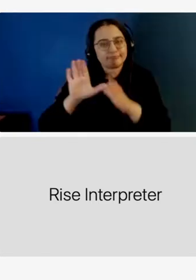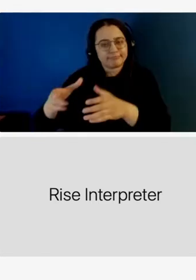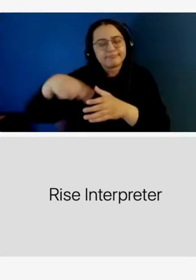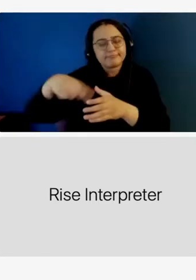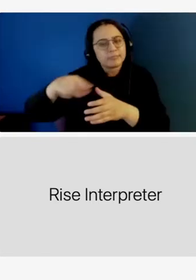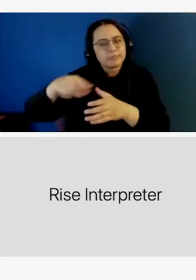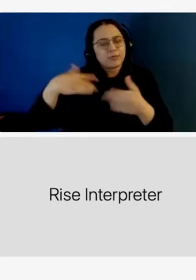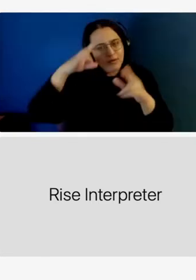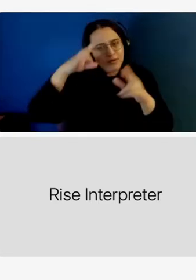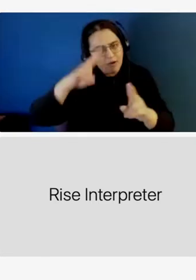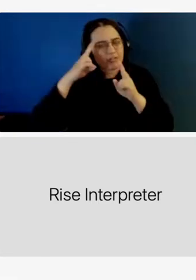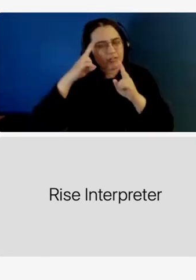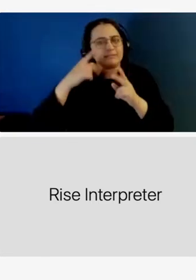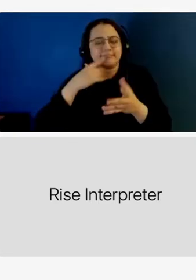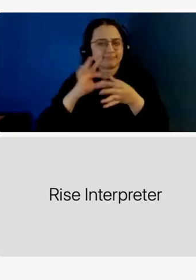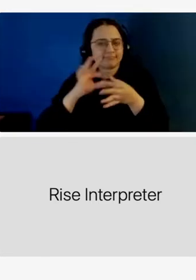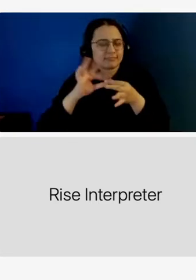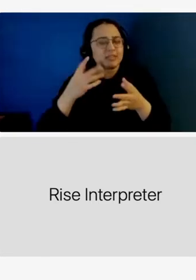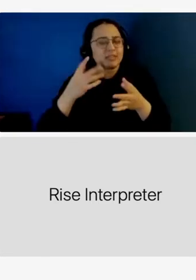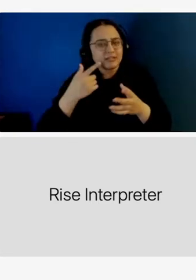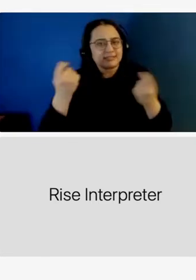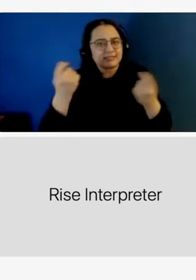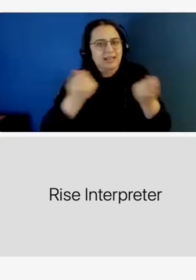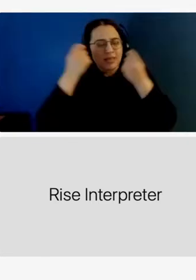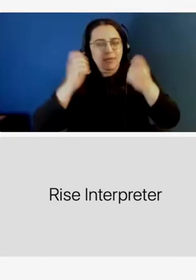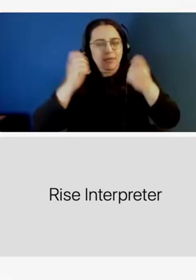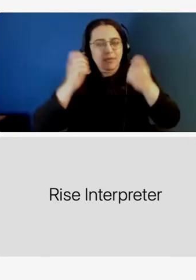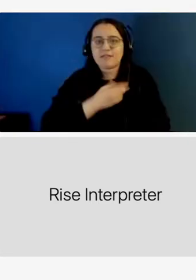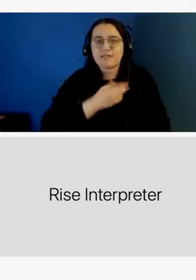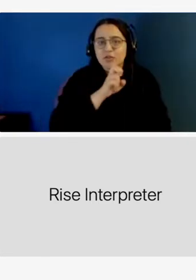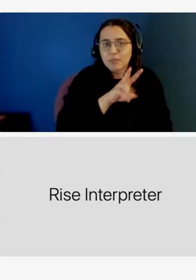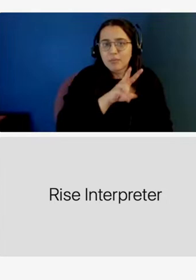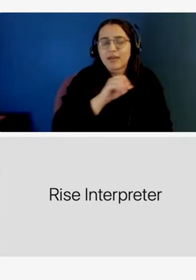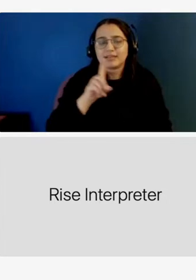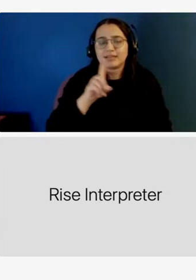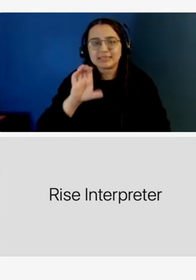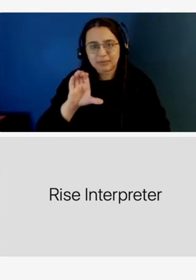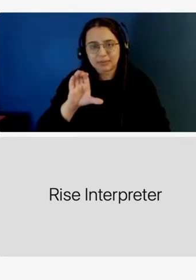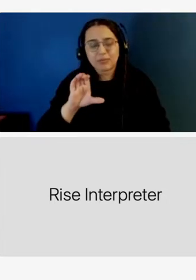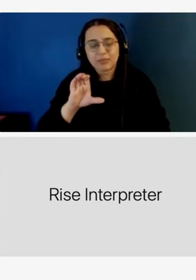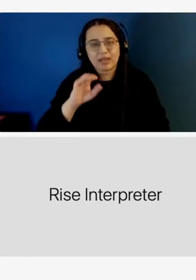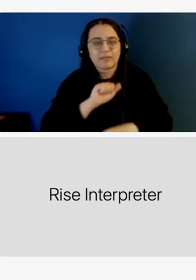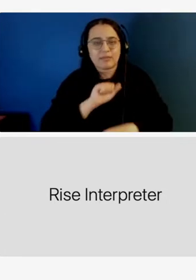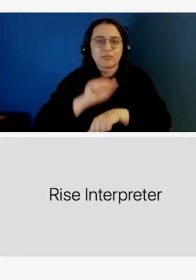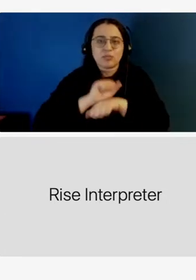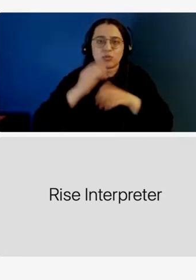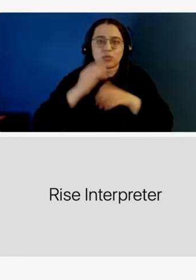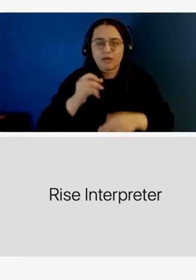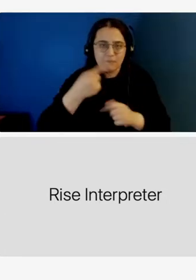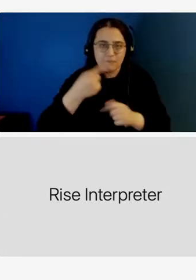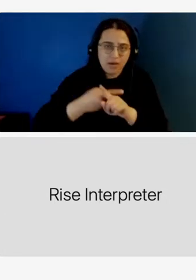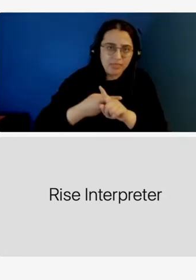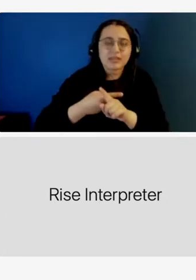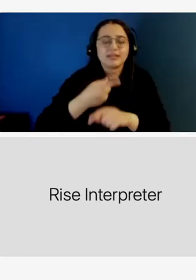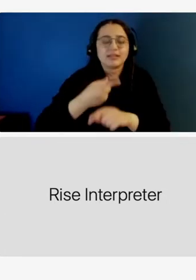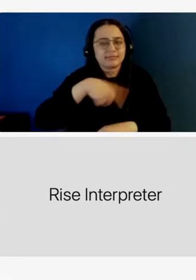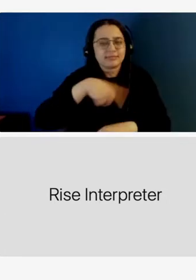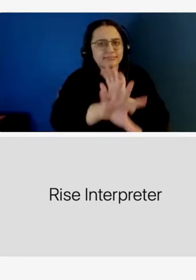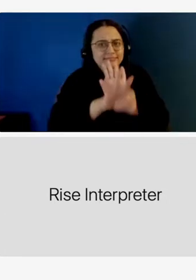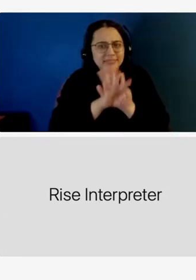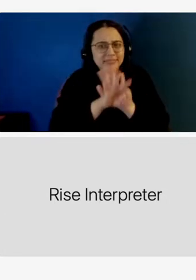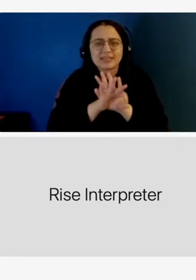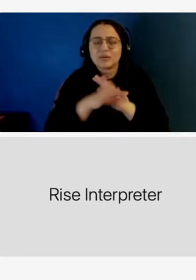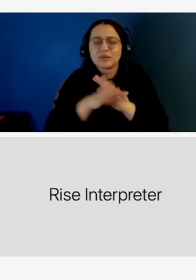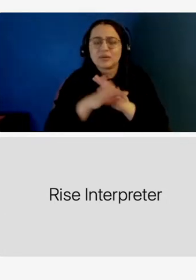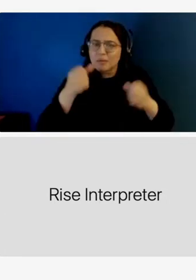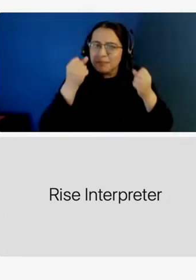November / December Employee of the Month. To be selected and nominated by your peers among our thousands of outstanding employees is an